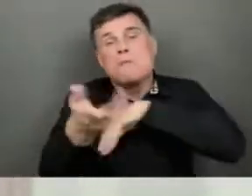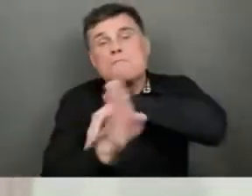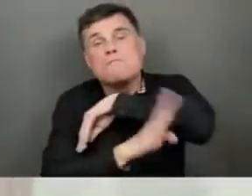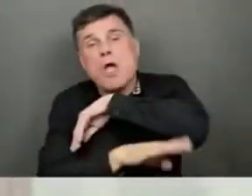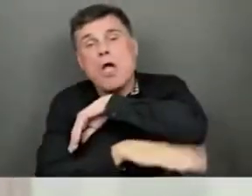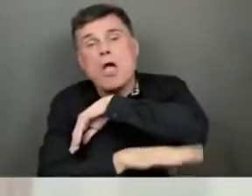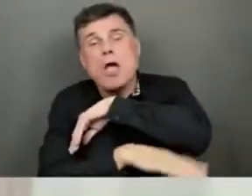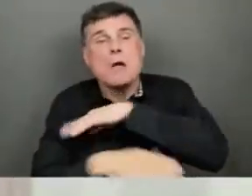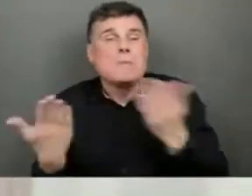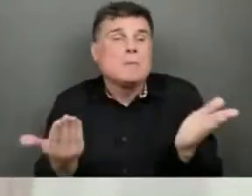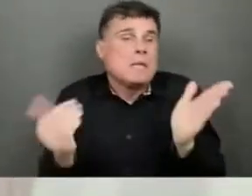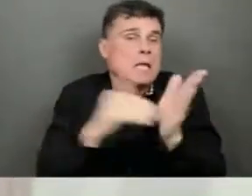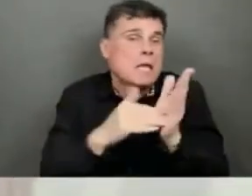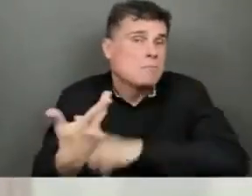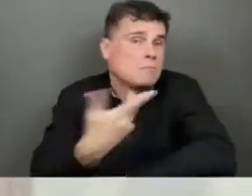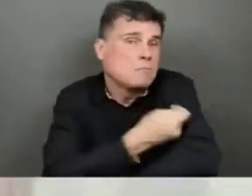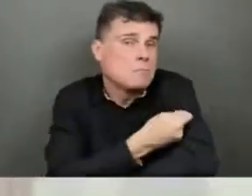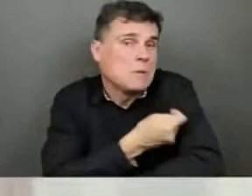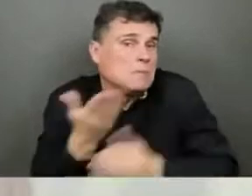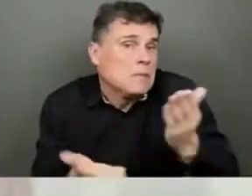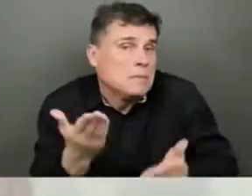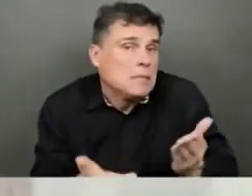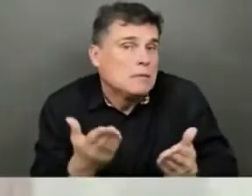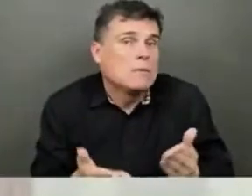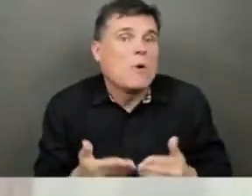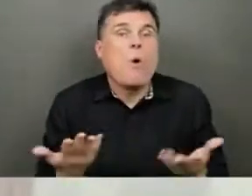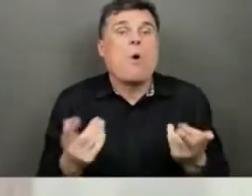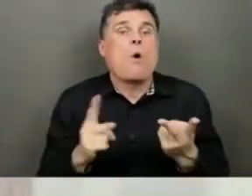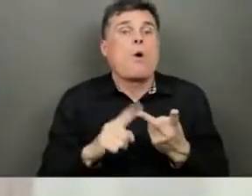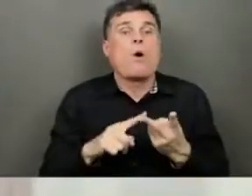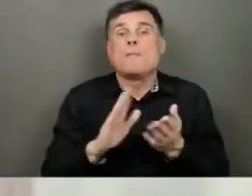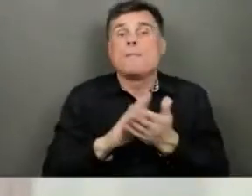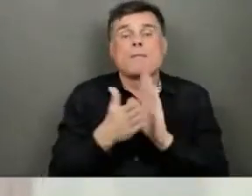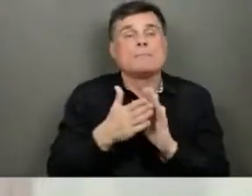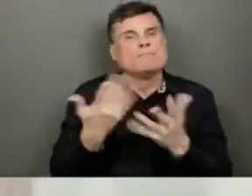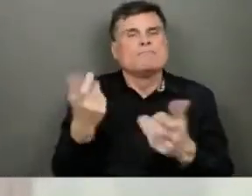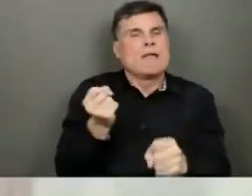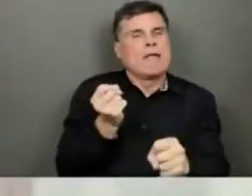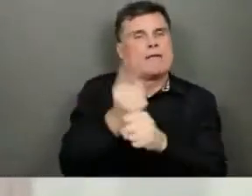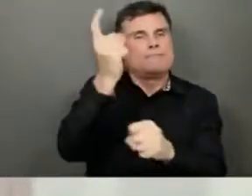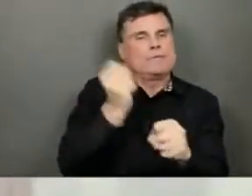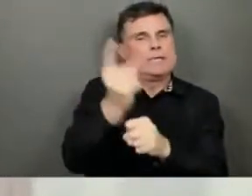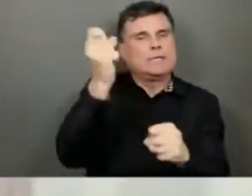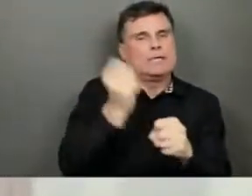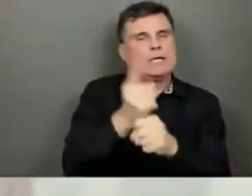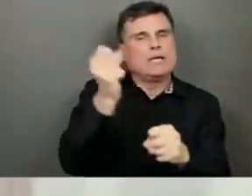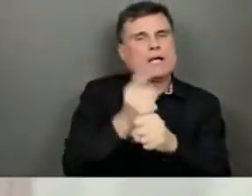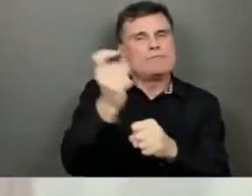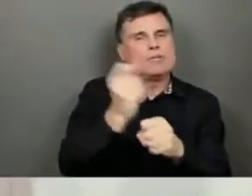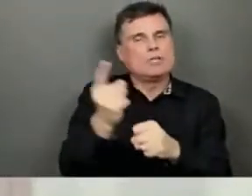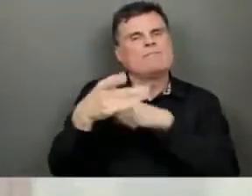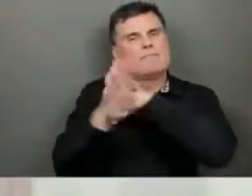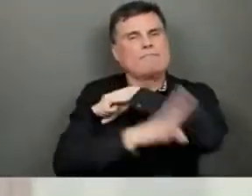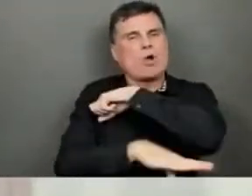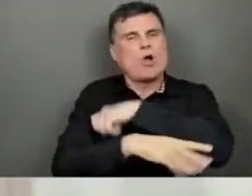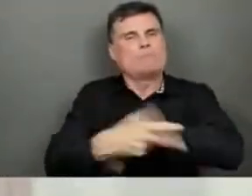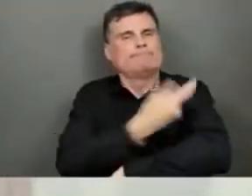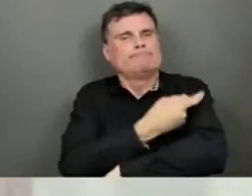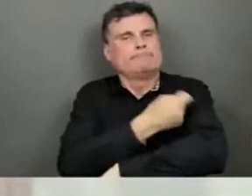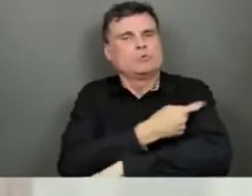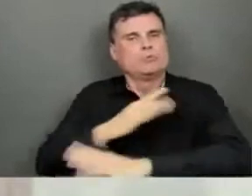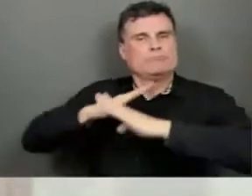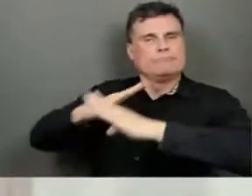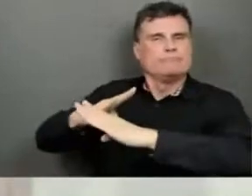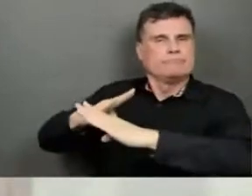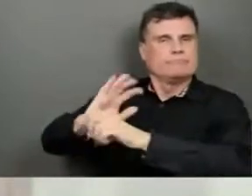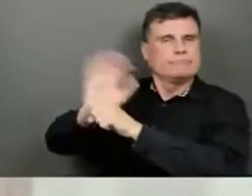annual booster or an annual dose that we'll have to have before respiratory season. Or in my more optimistic days, I hope that